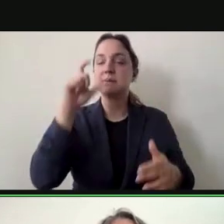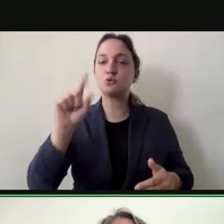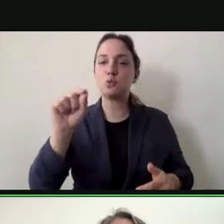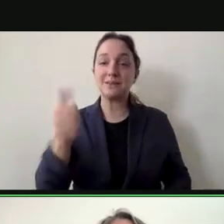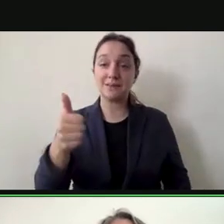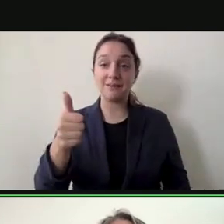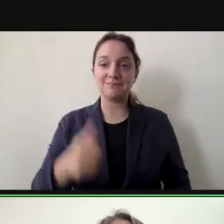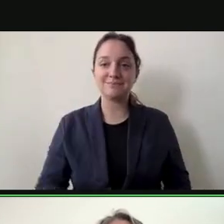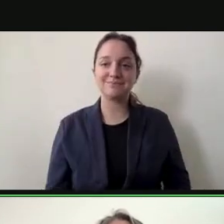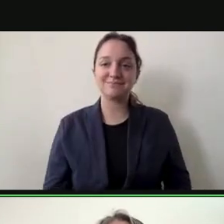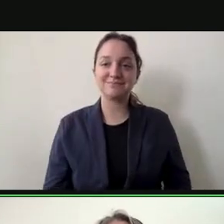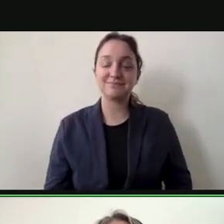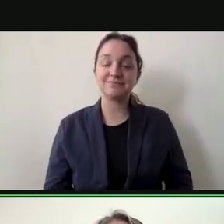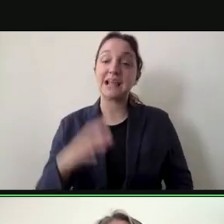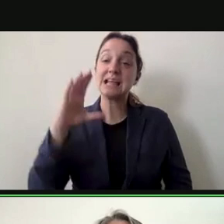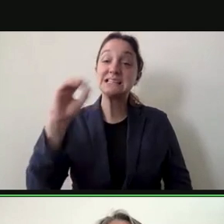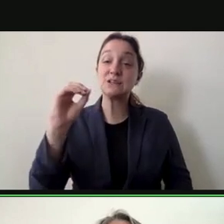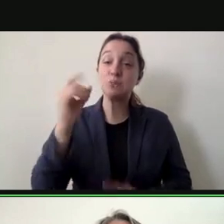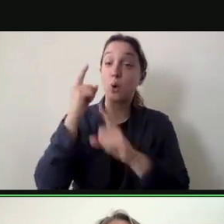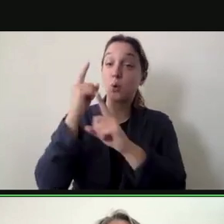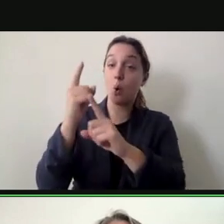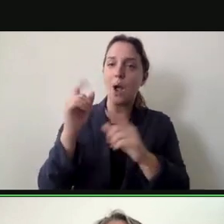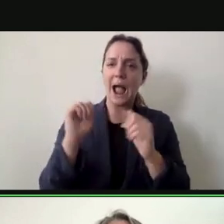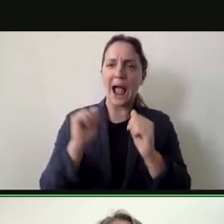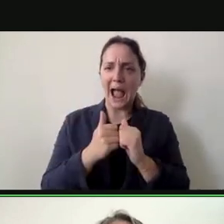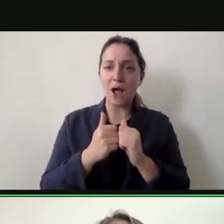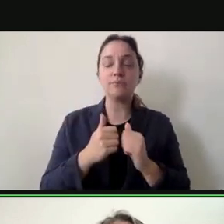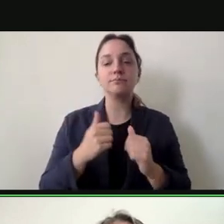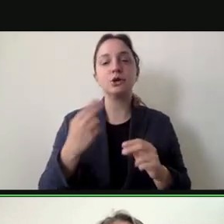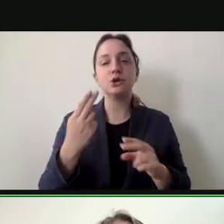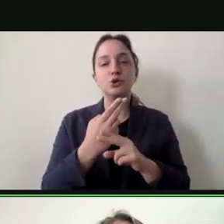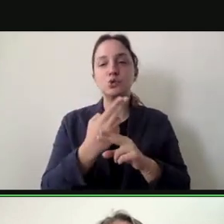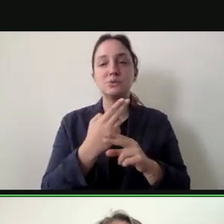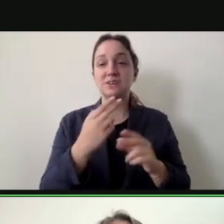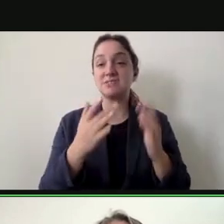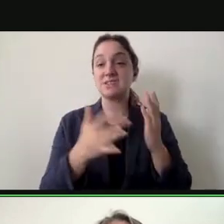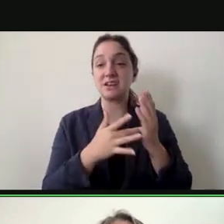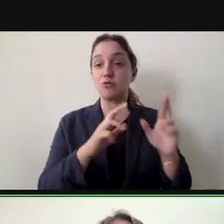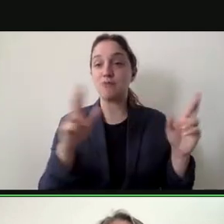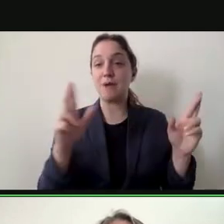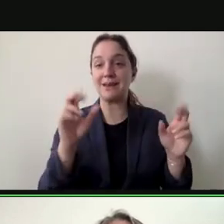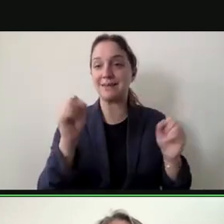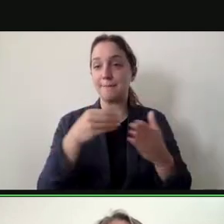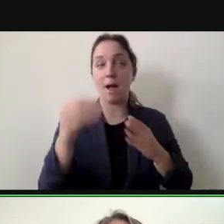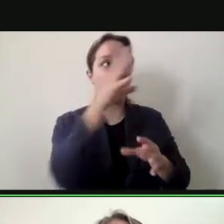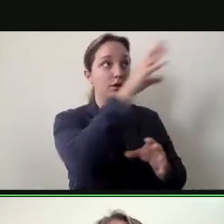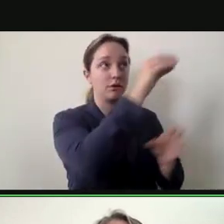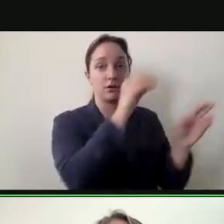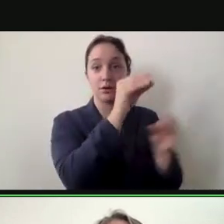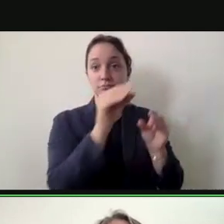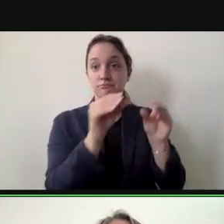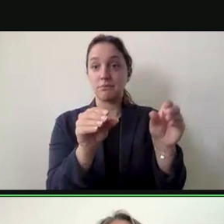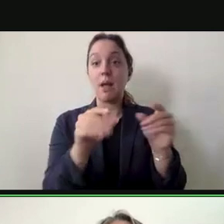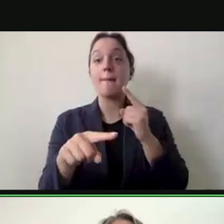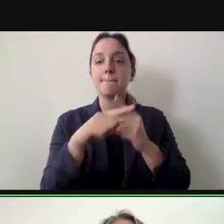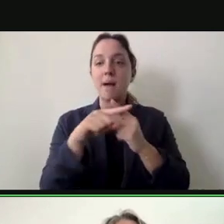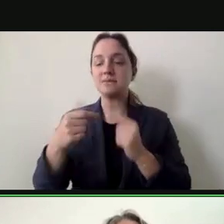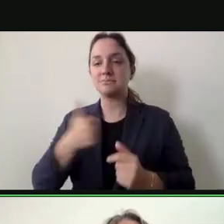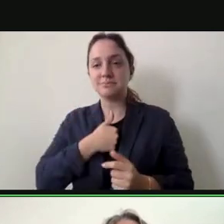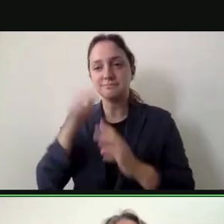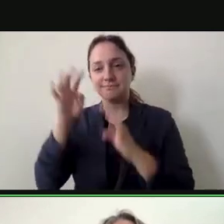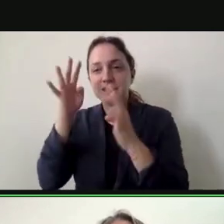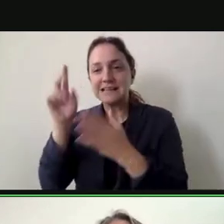net zero goal for this building was achieved using off-the-shelf technologies and design solutions and operation strategies that are familiar